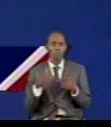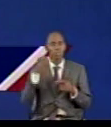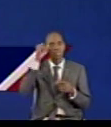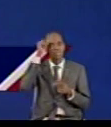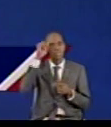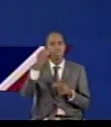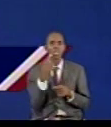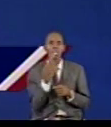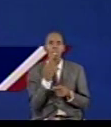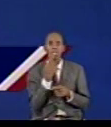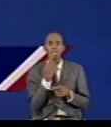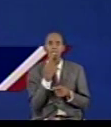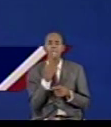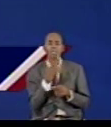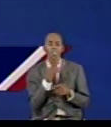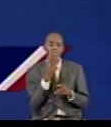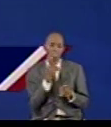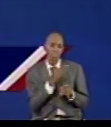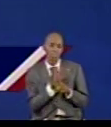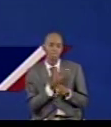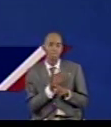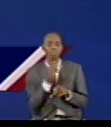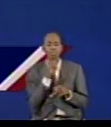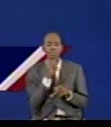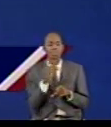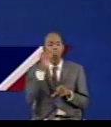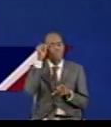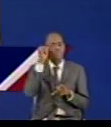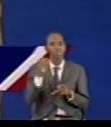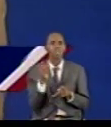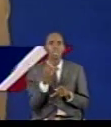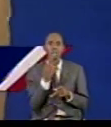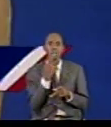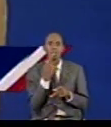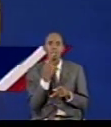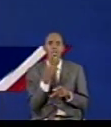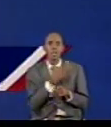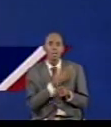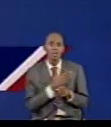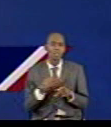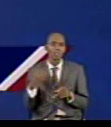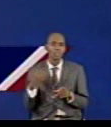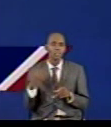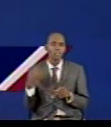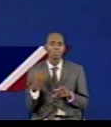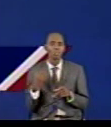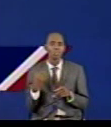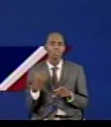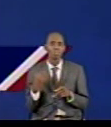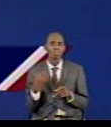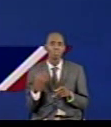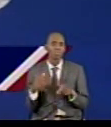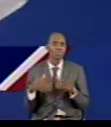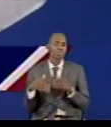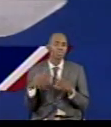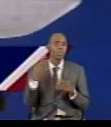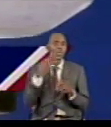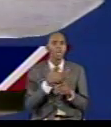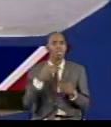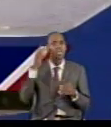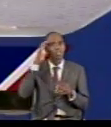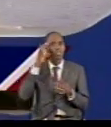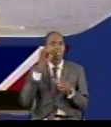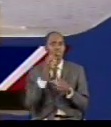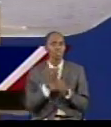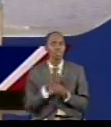tongue, tames not his tongue, and bridleth not his tongue, but deceiveth his own